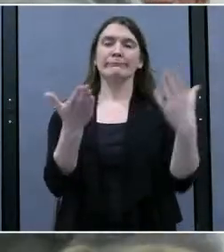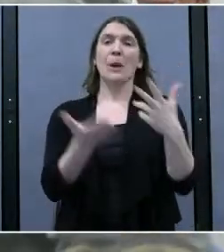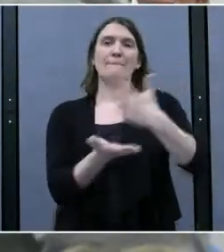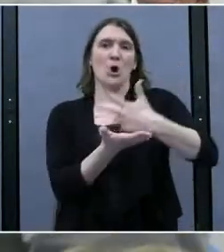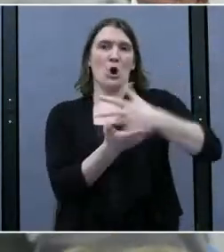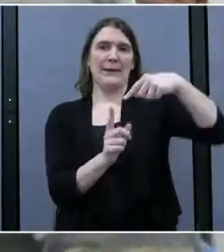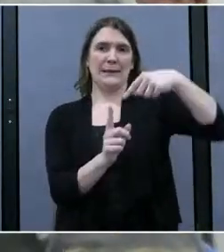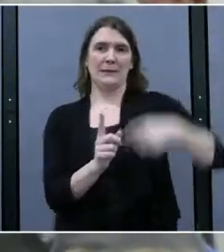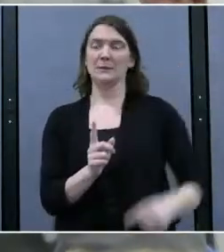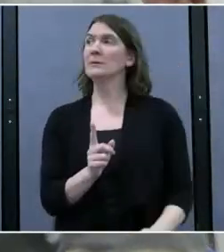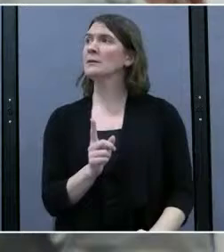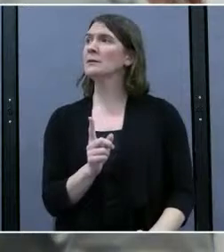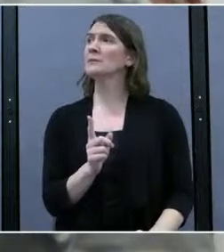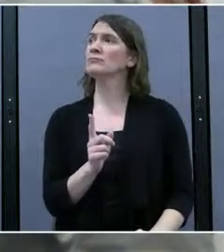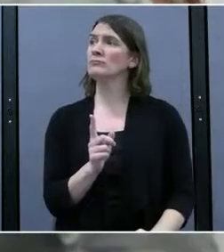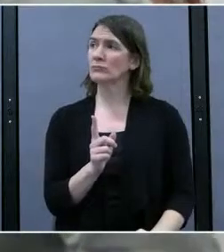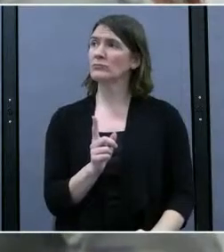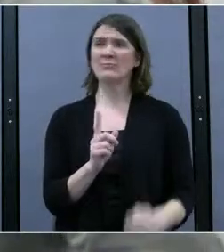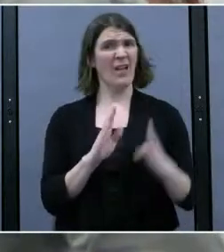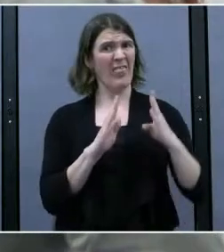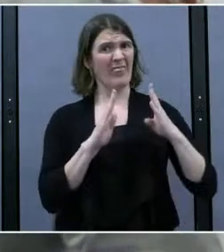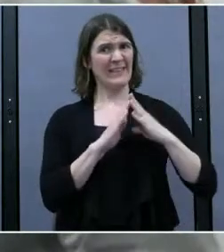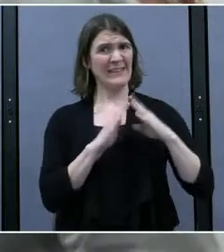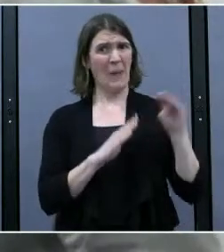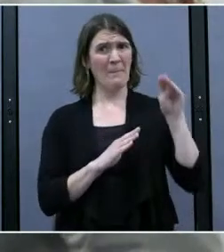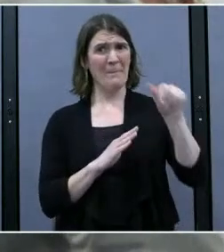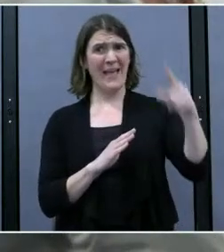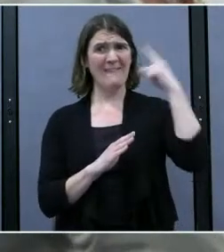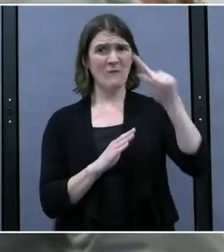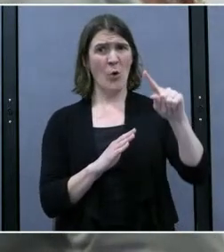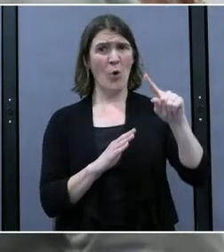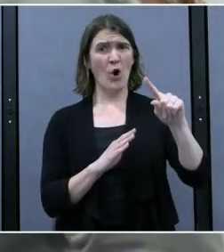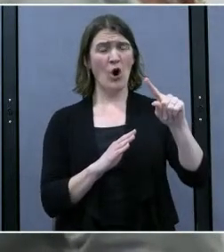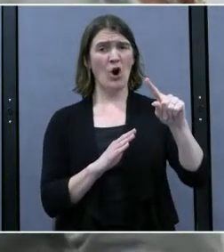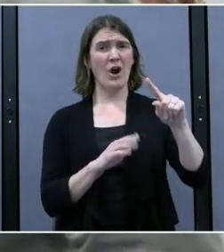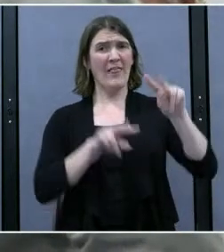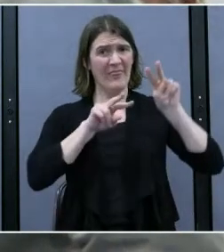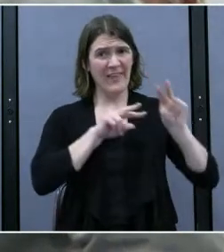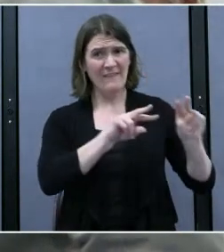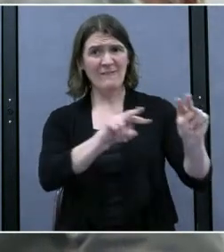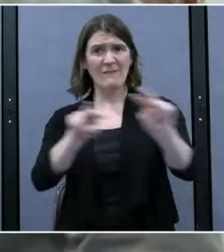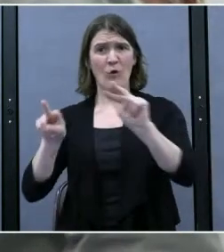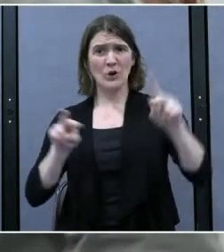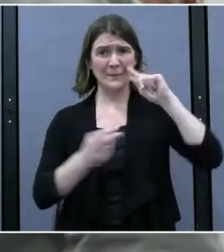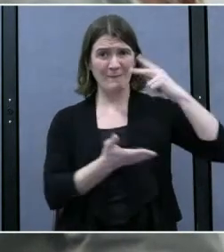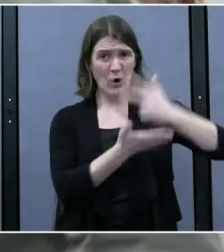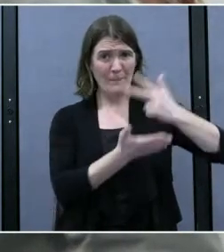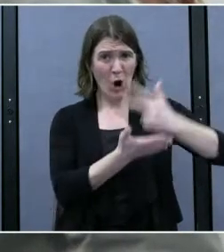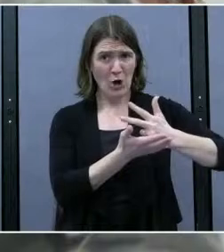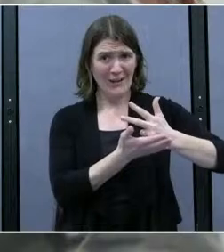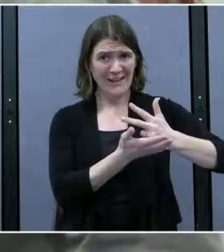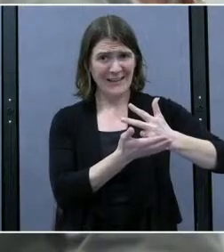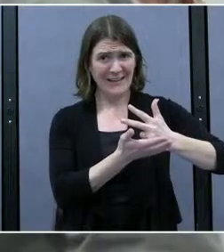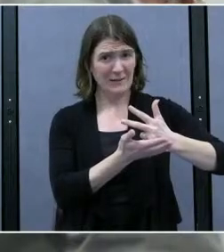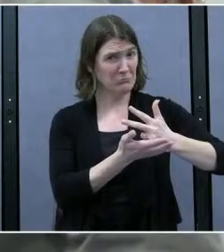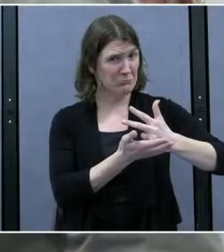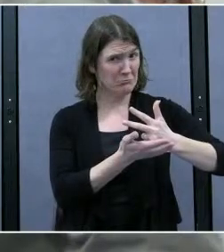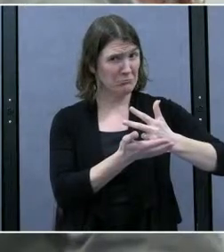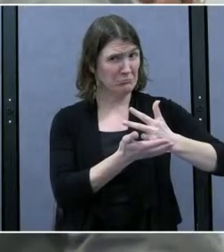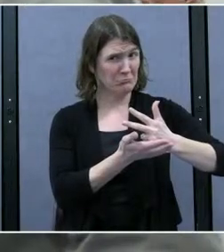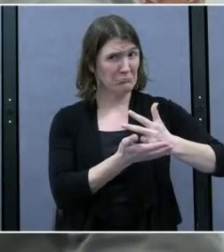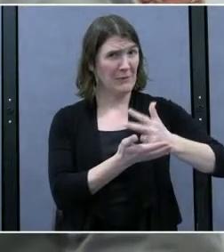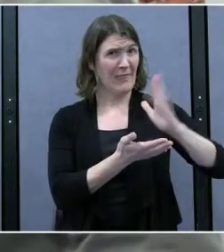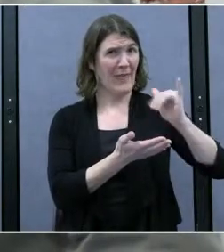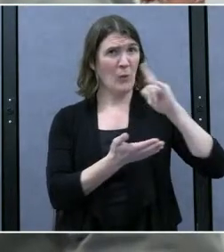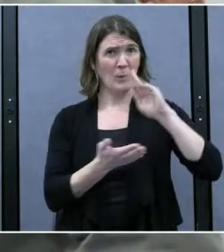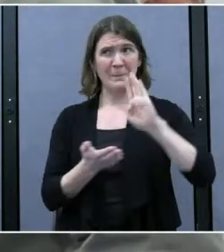parking. Does the town pay for the enforcement of the parking? And wouldn't that be a